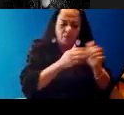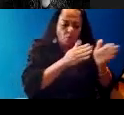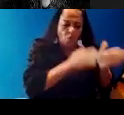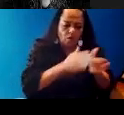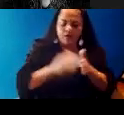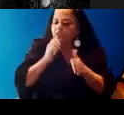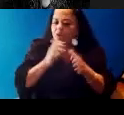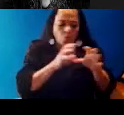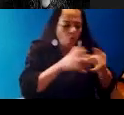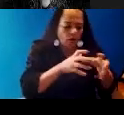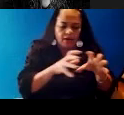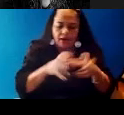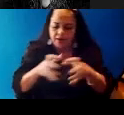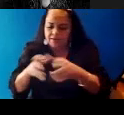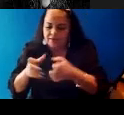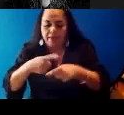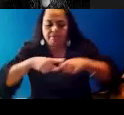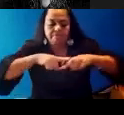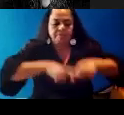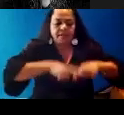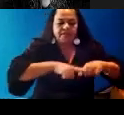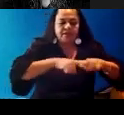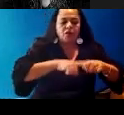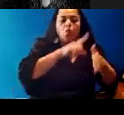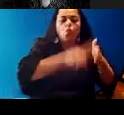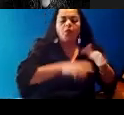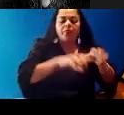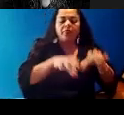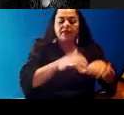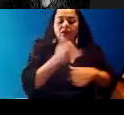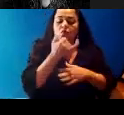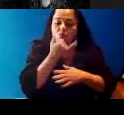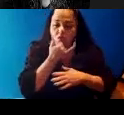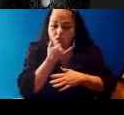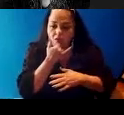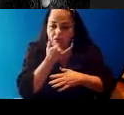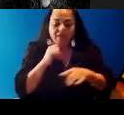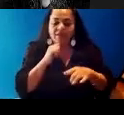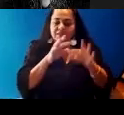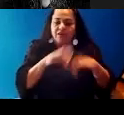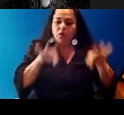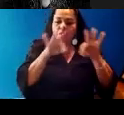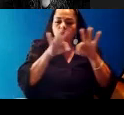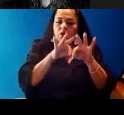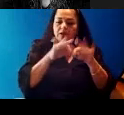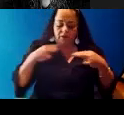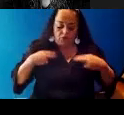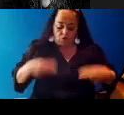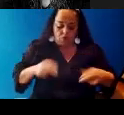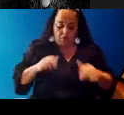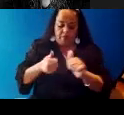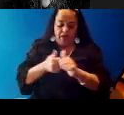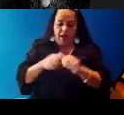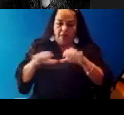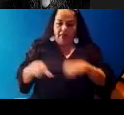don't organize in a caste system that way. And he says it's not important what they've done, it's the human behind the action that's